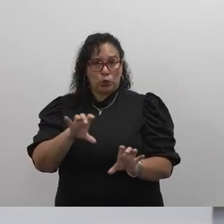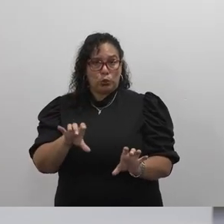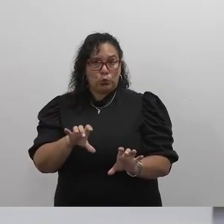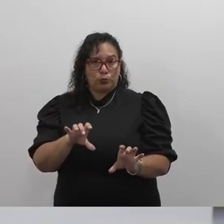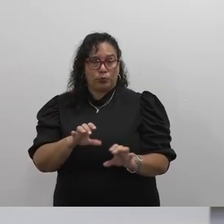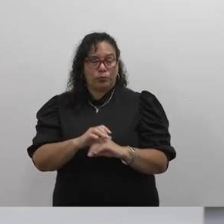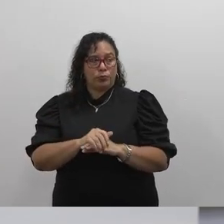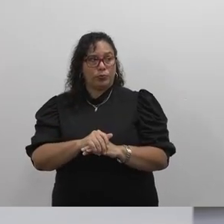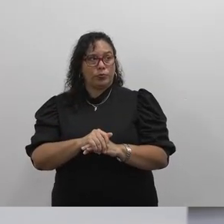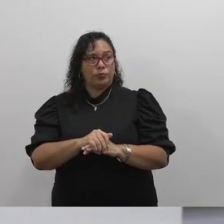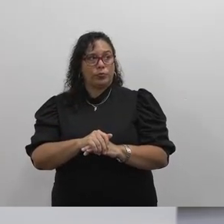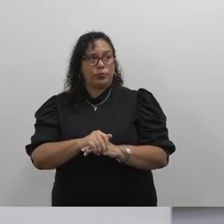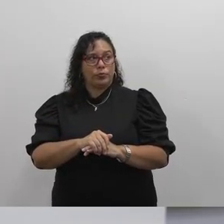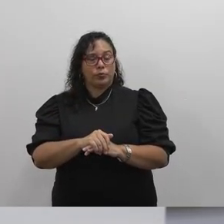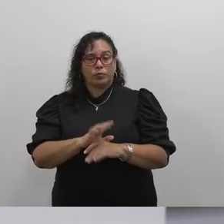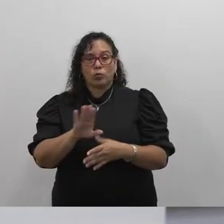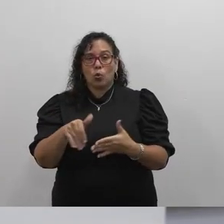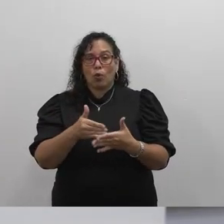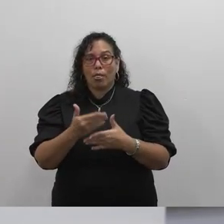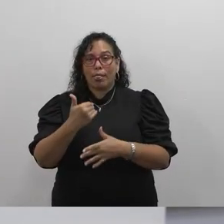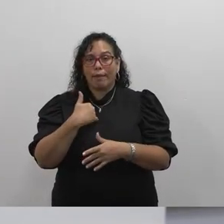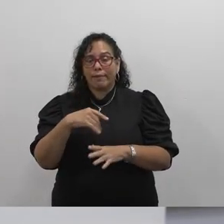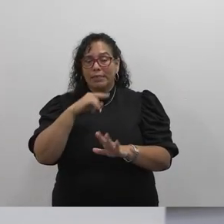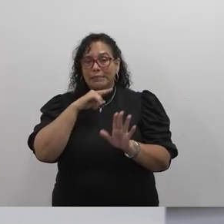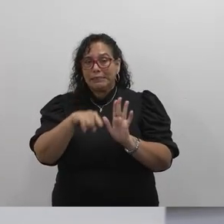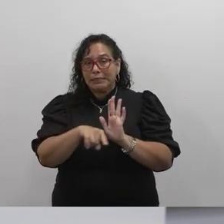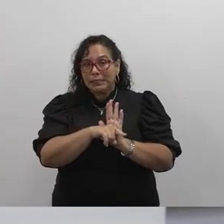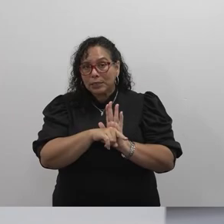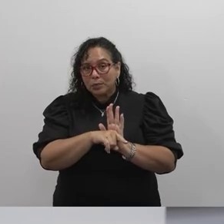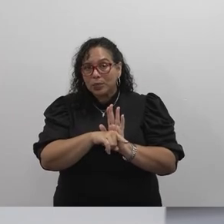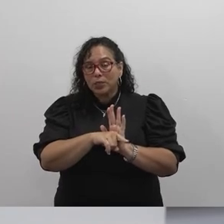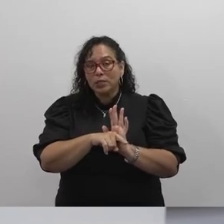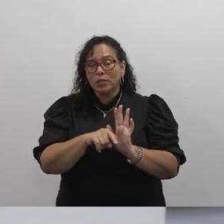is that we all have our assignments as far as